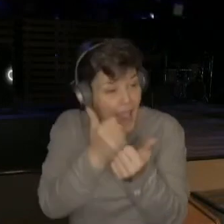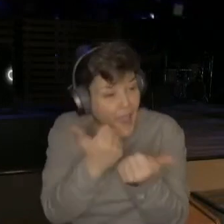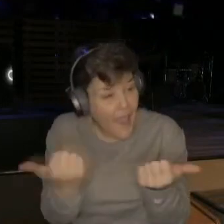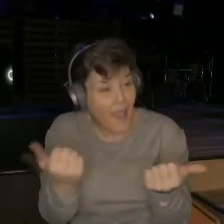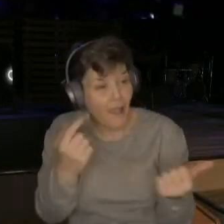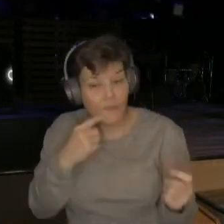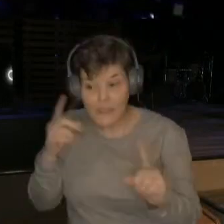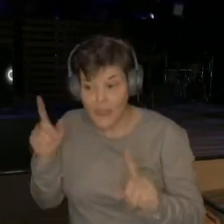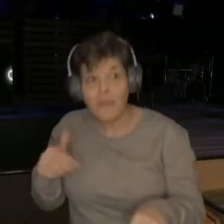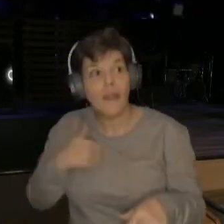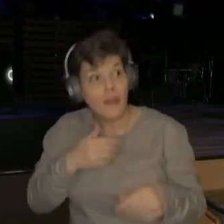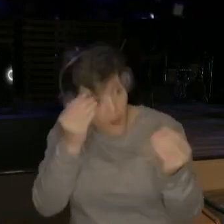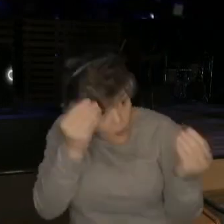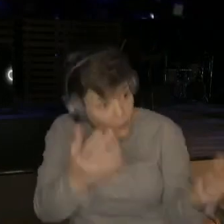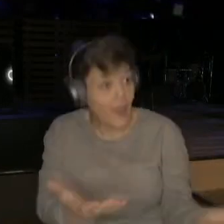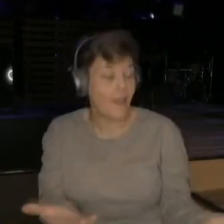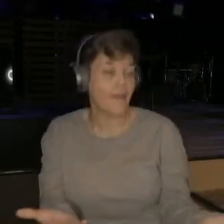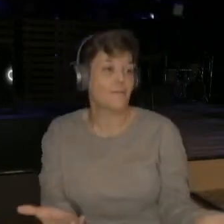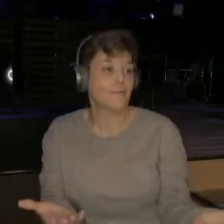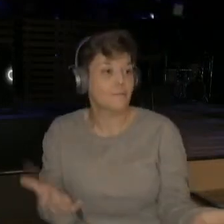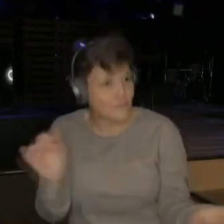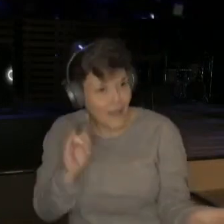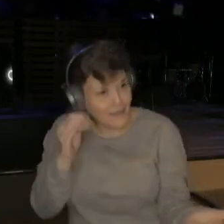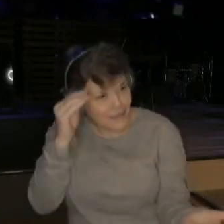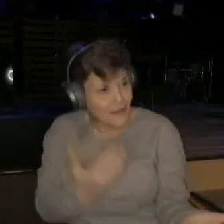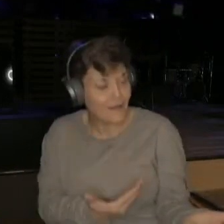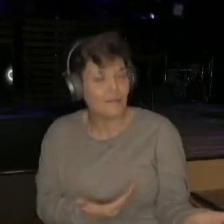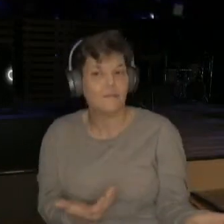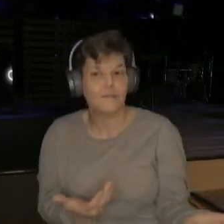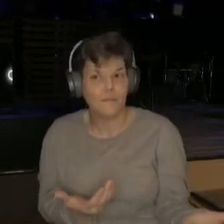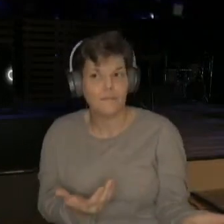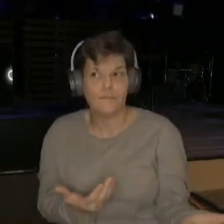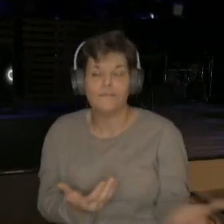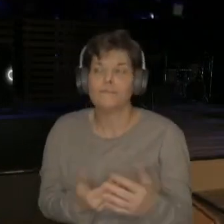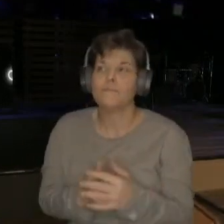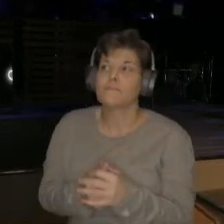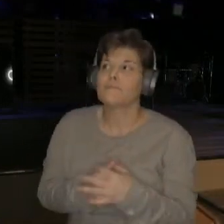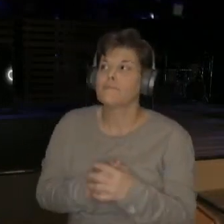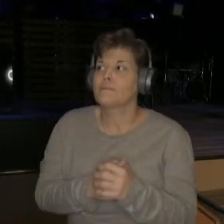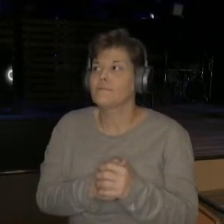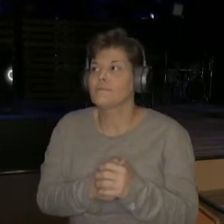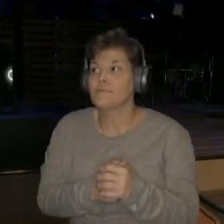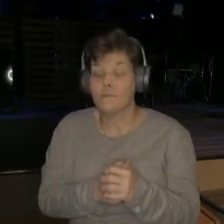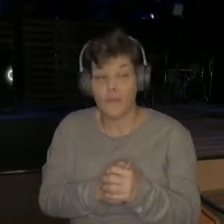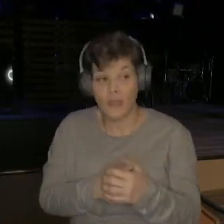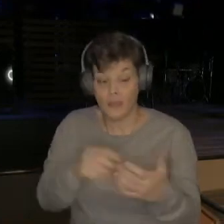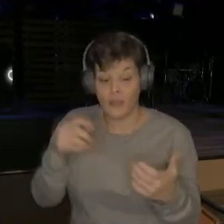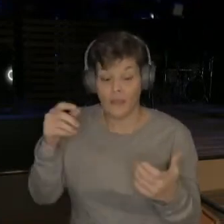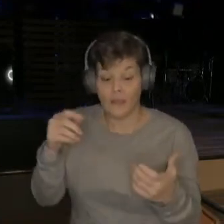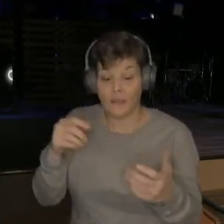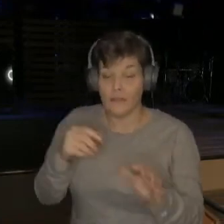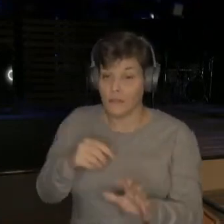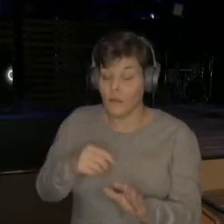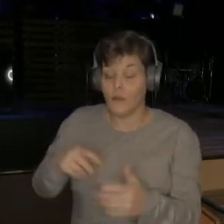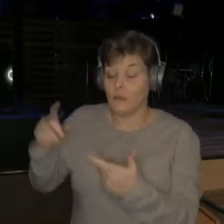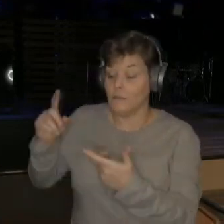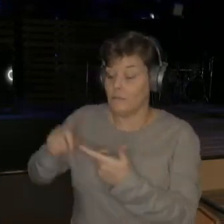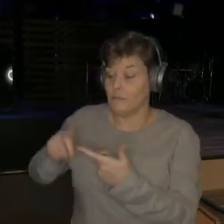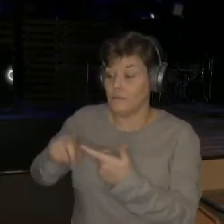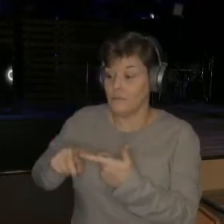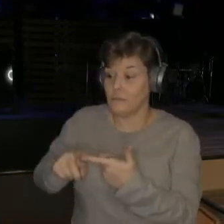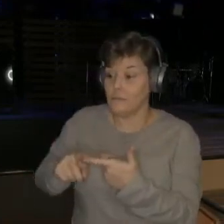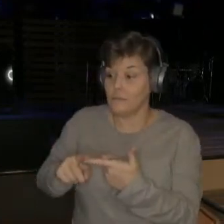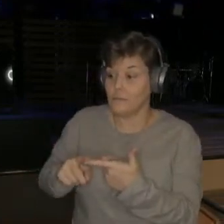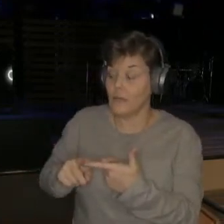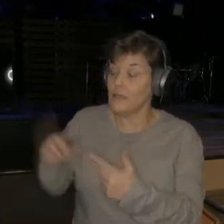as a faithful son? You see, while the younger brother pursued self-discovery.